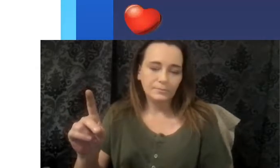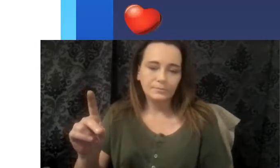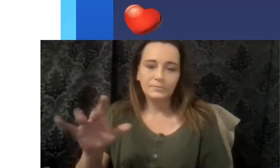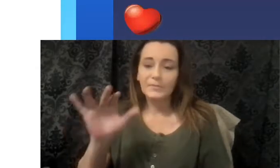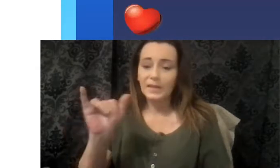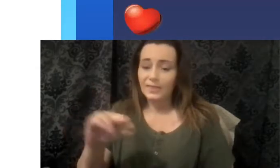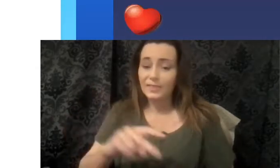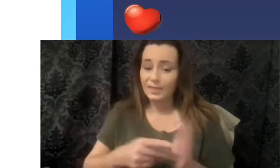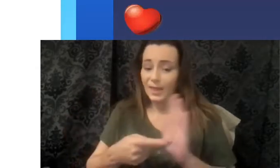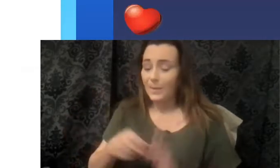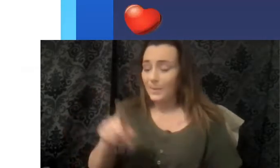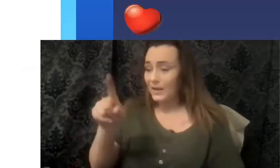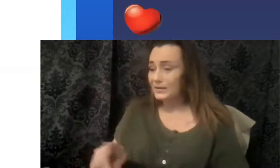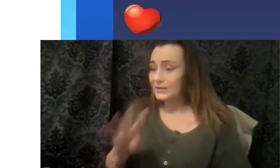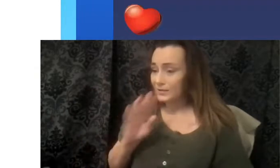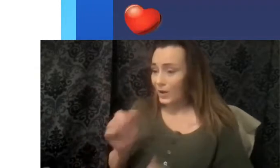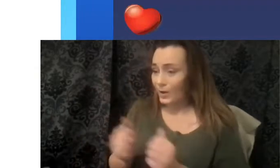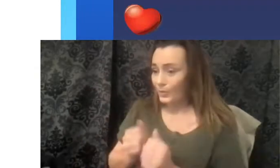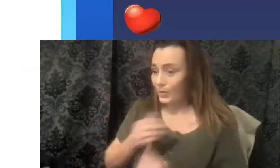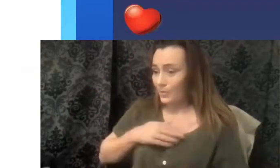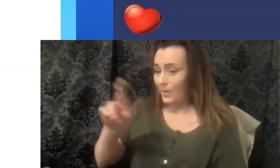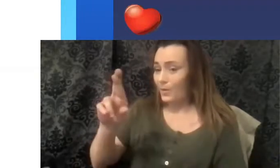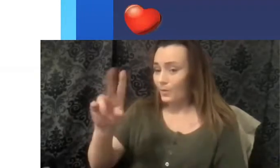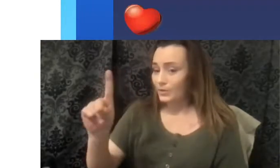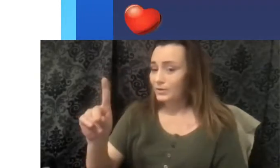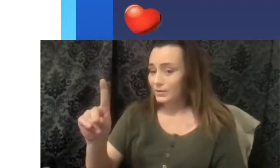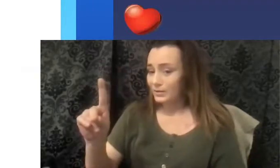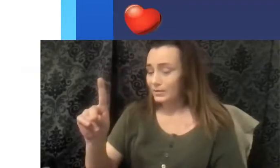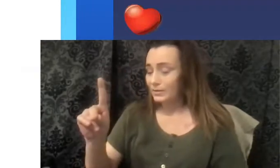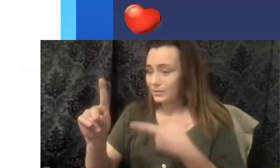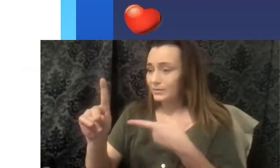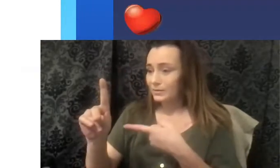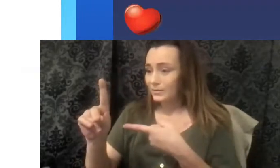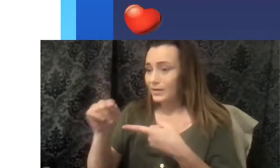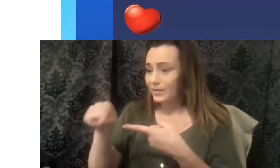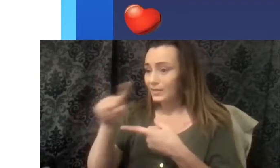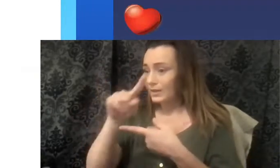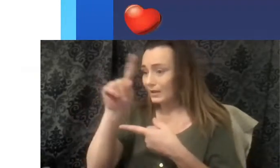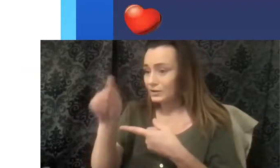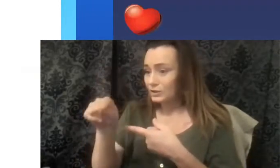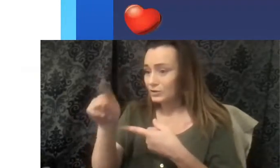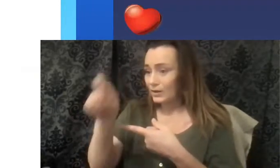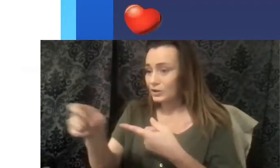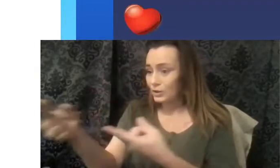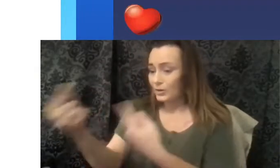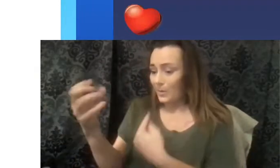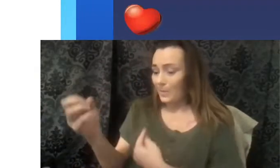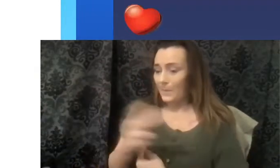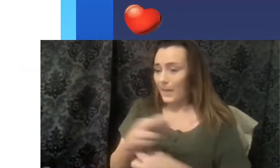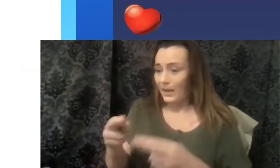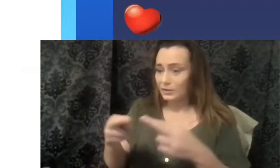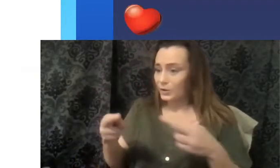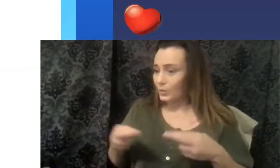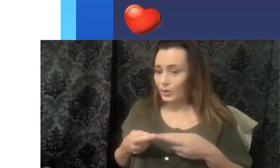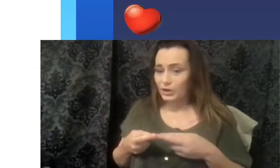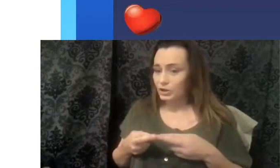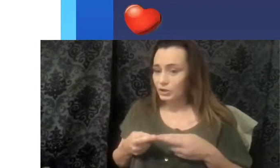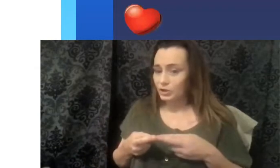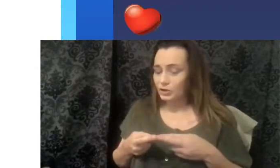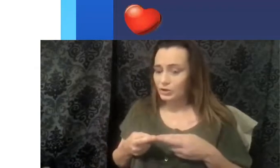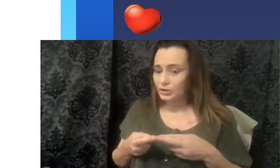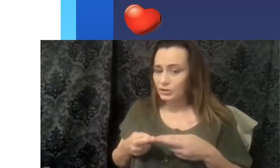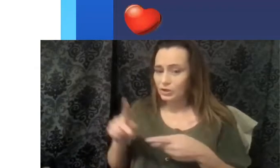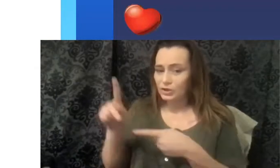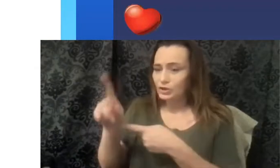my delegate, because this was a question that should have come back to the region. This shouldn't have been left up to it. What